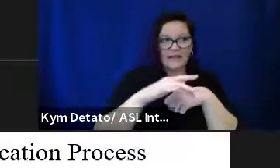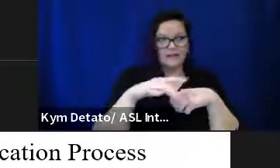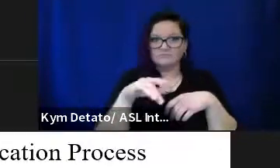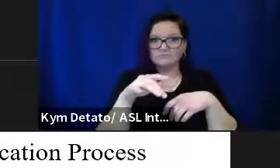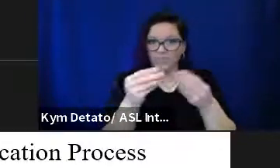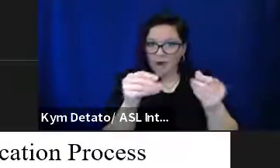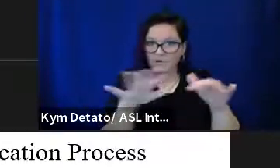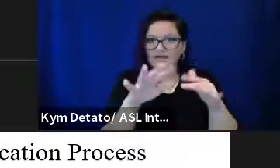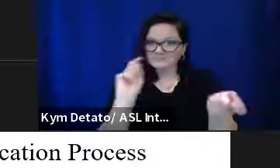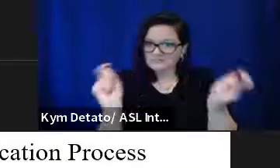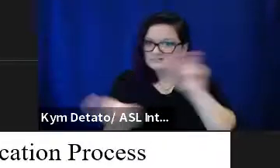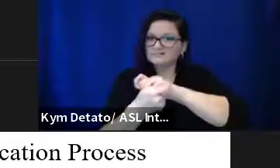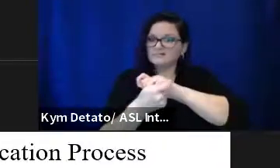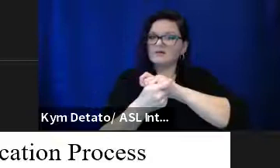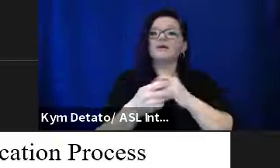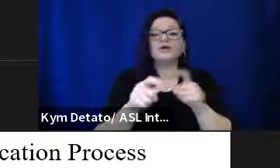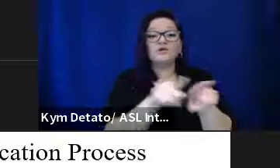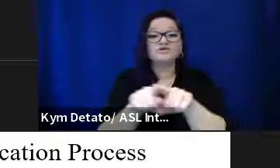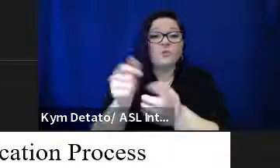jobs, and it's helped,